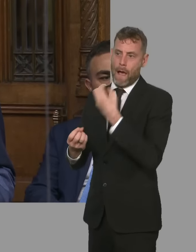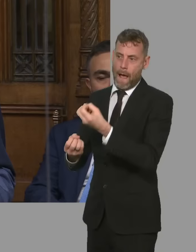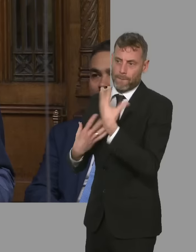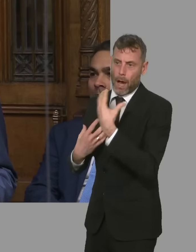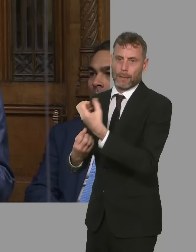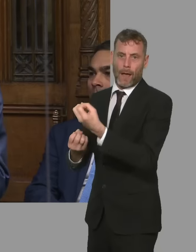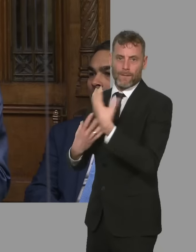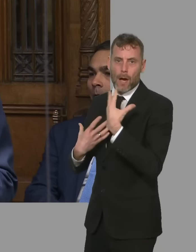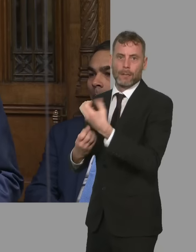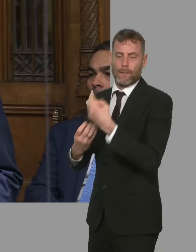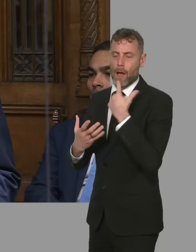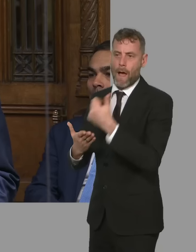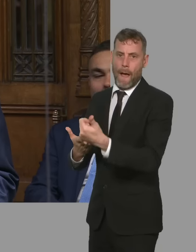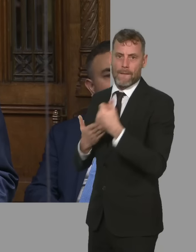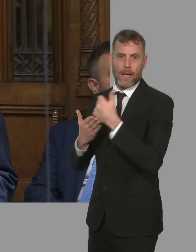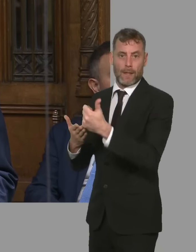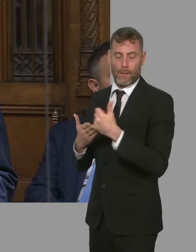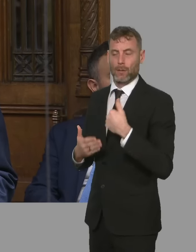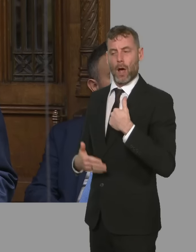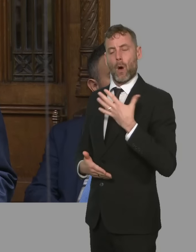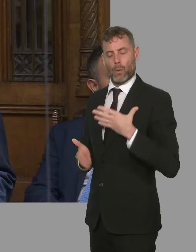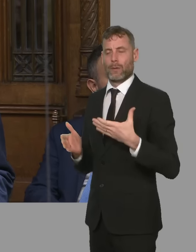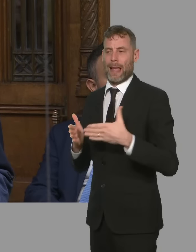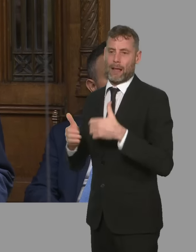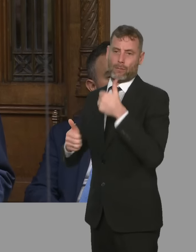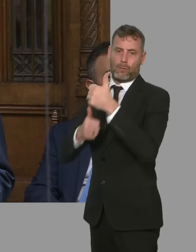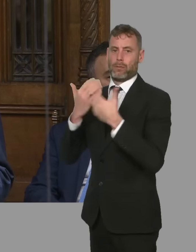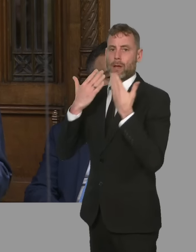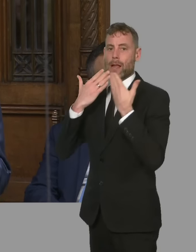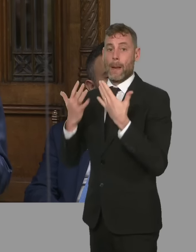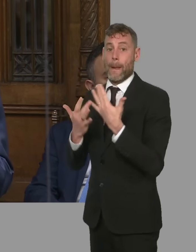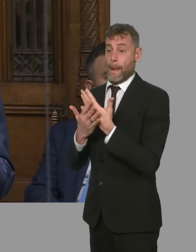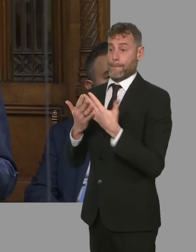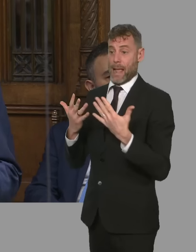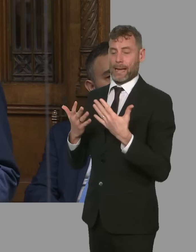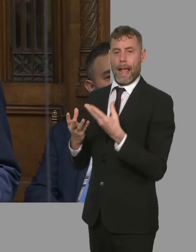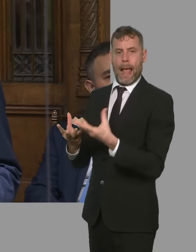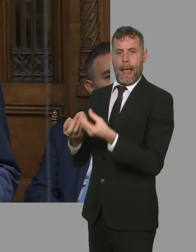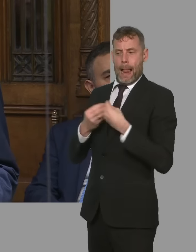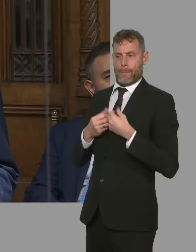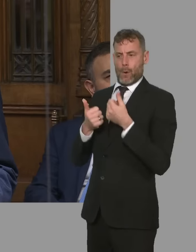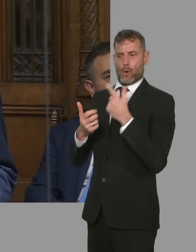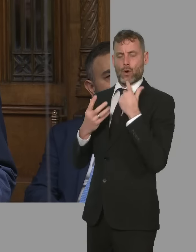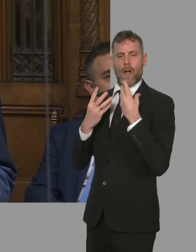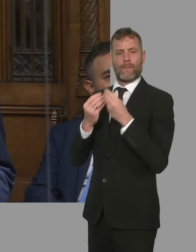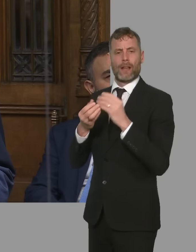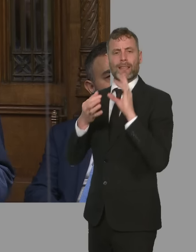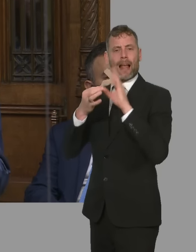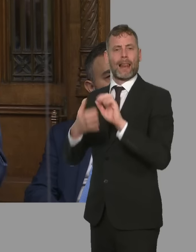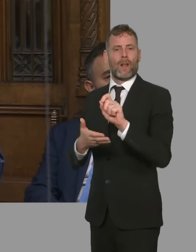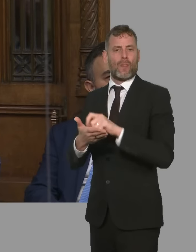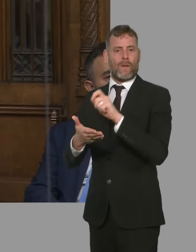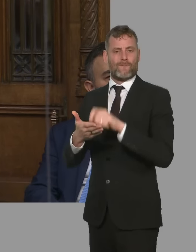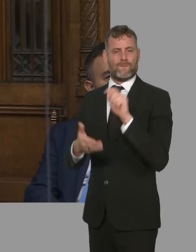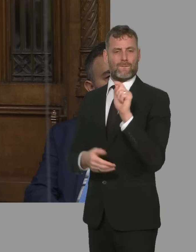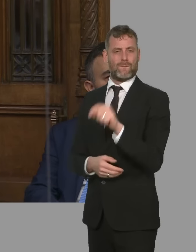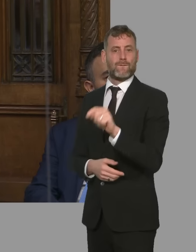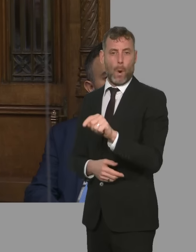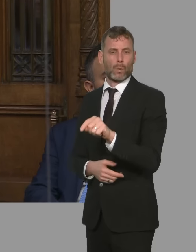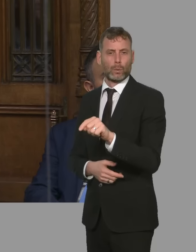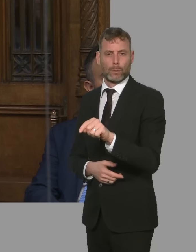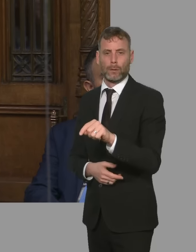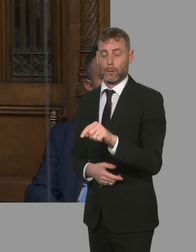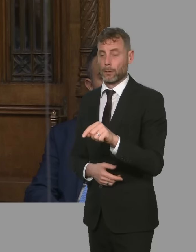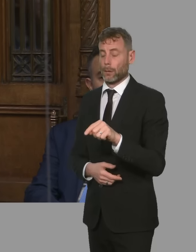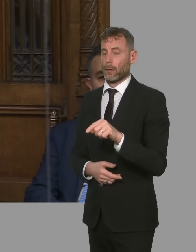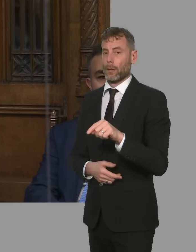us traumatised, but he developed a great expertise in. As we celebrate the Good Friday Agreement, can I urge the Secretary of